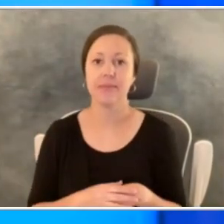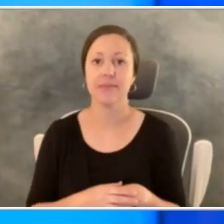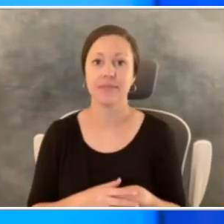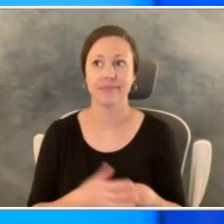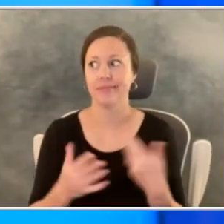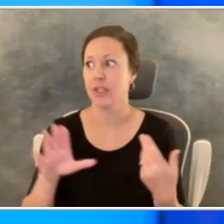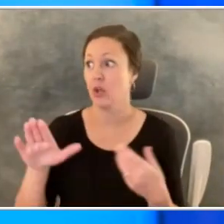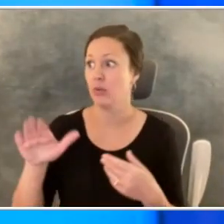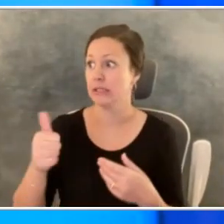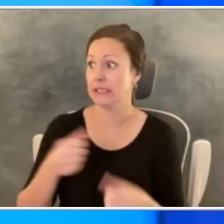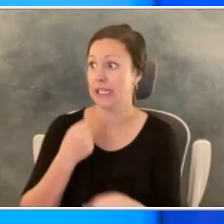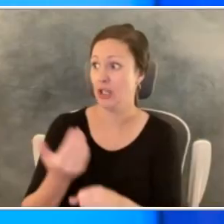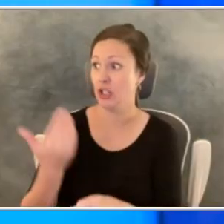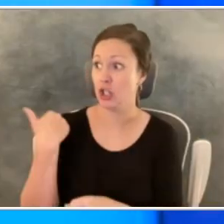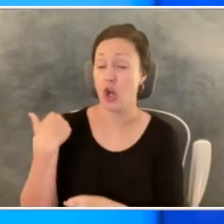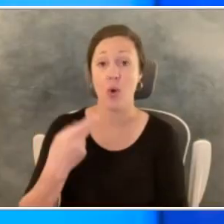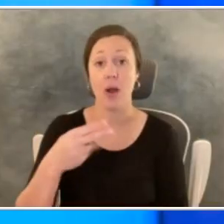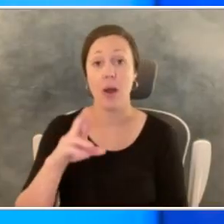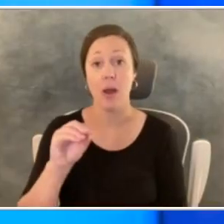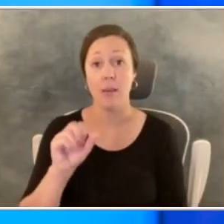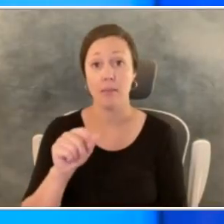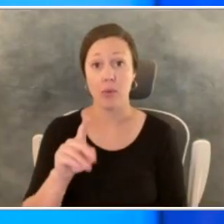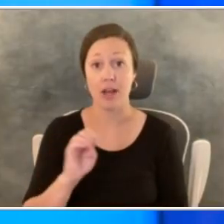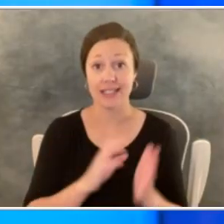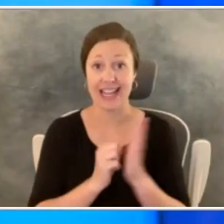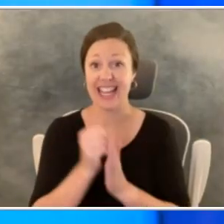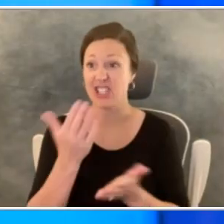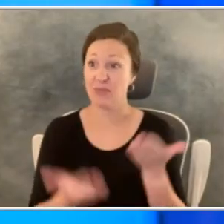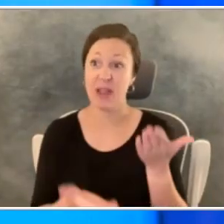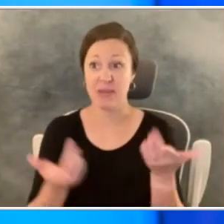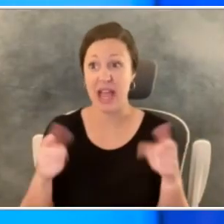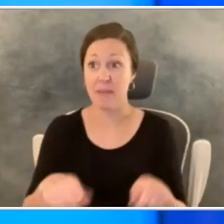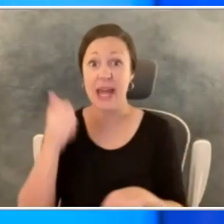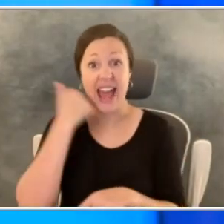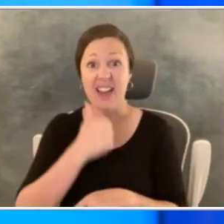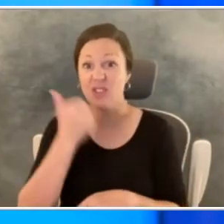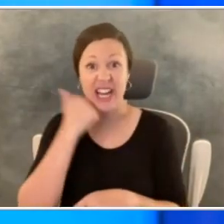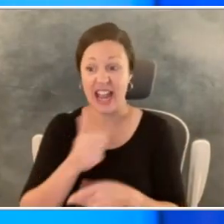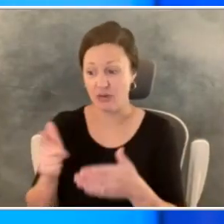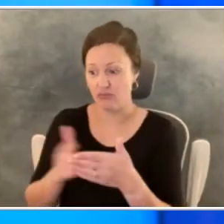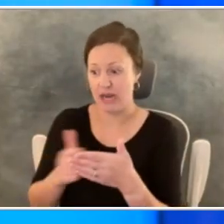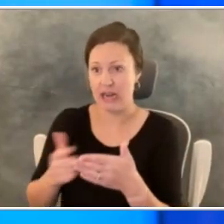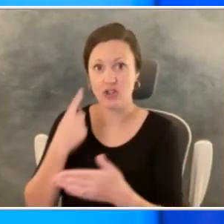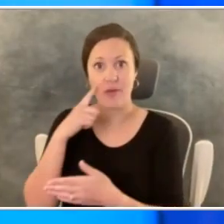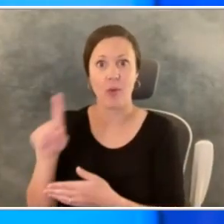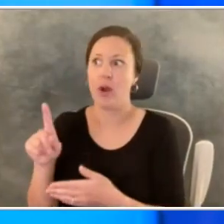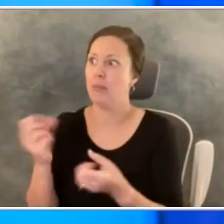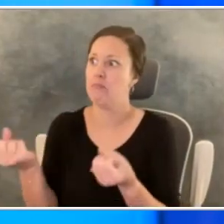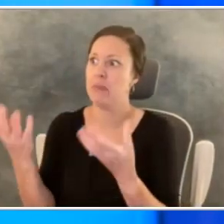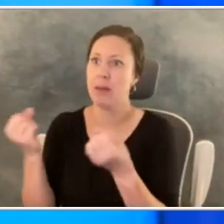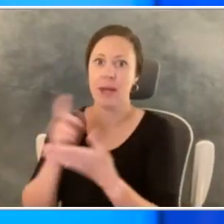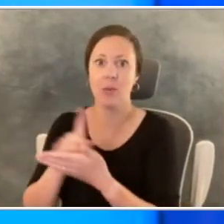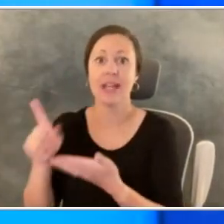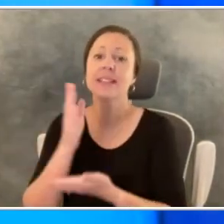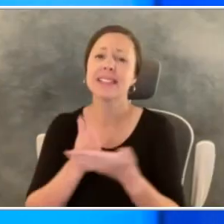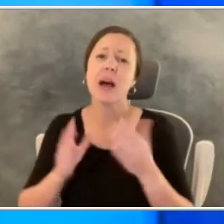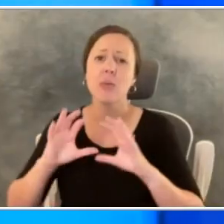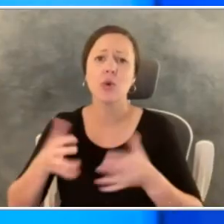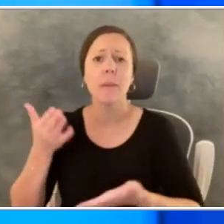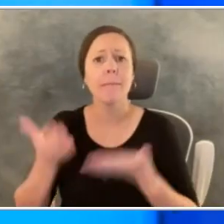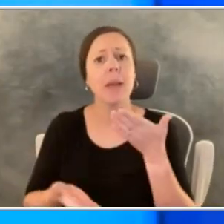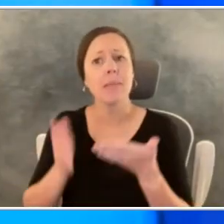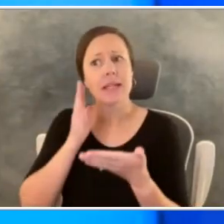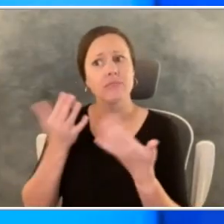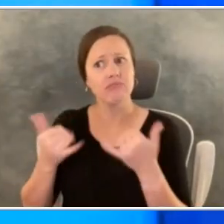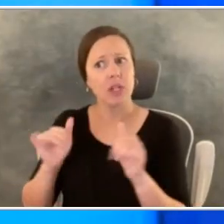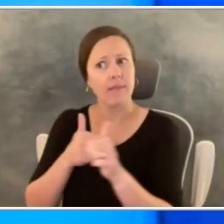cancer was everyday radiation for 9 weeks. There may be still some groups in the country that kind of practice in that old way, but we